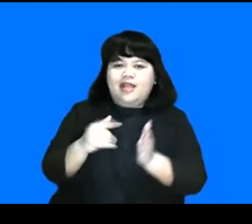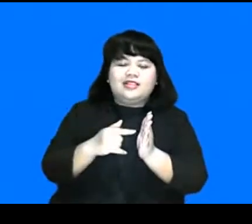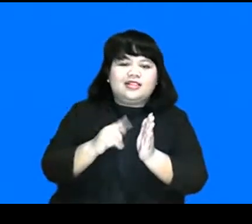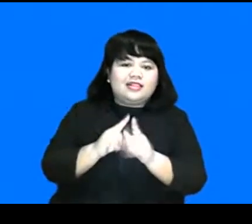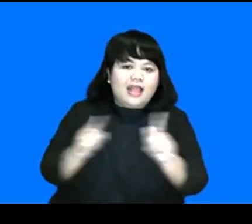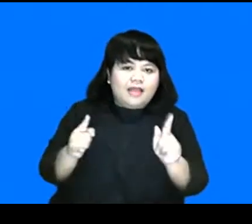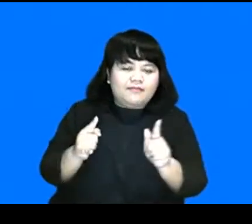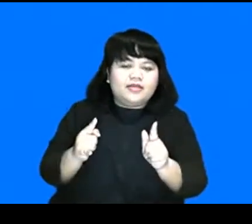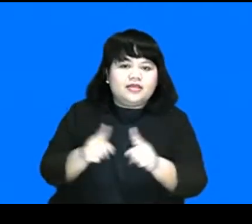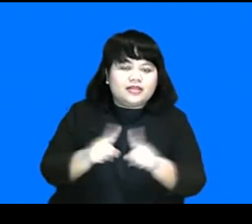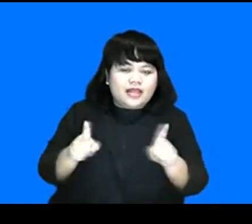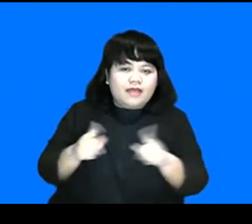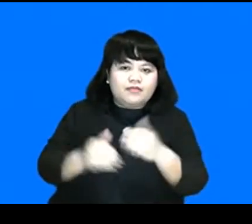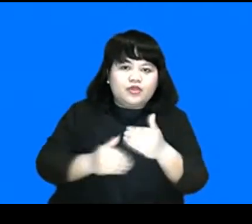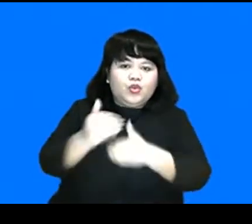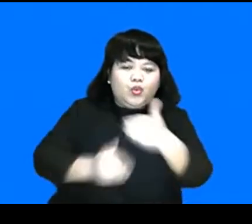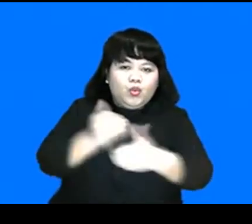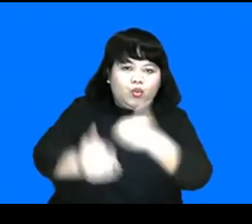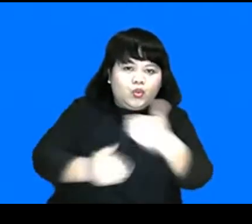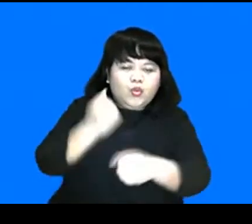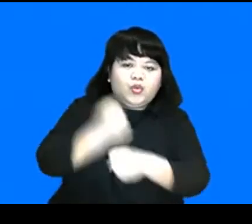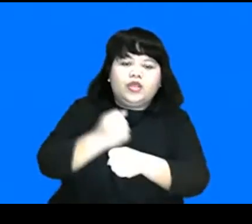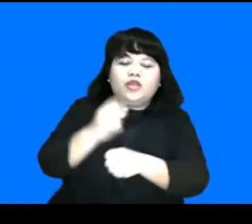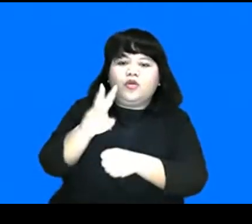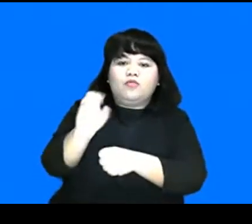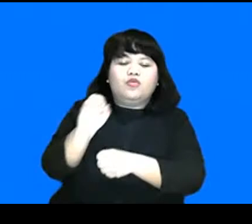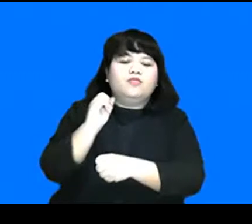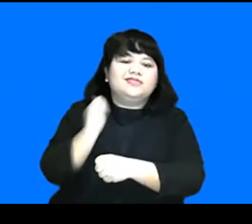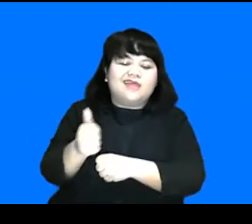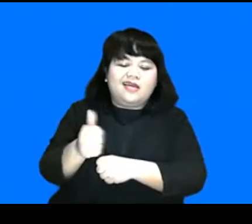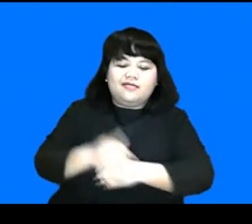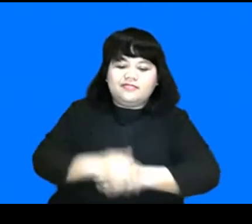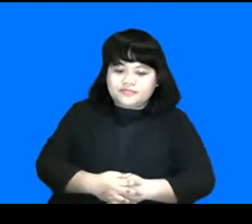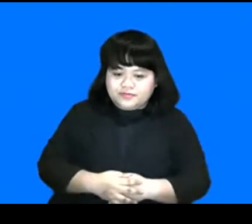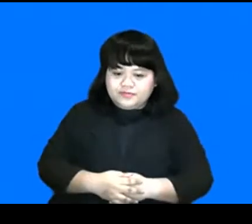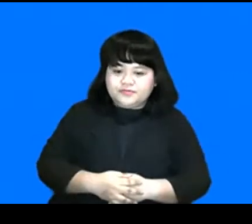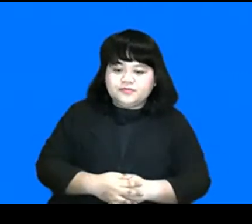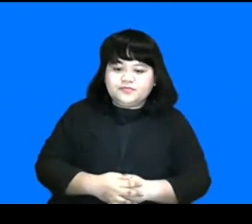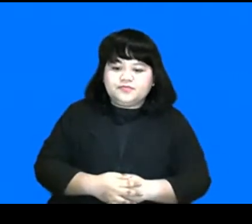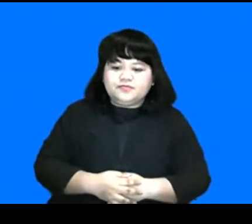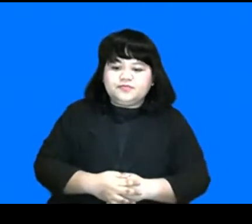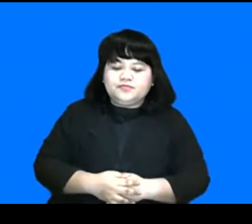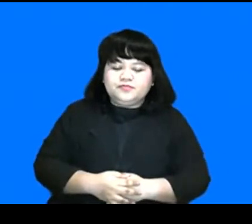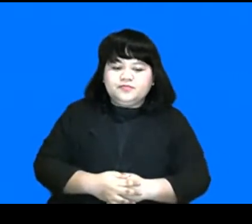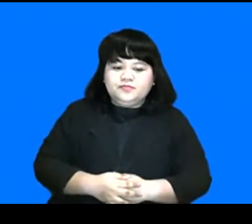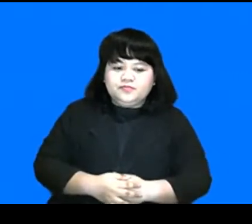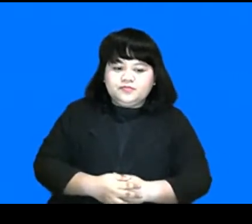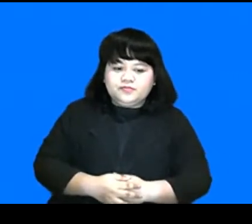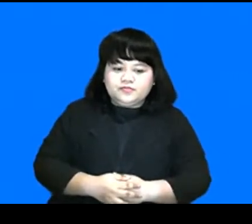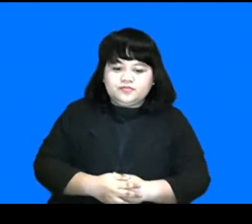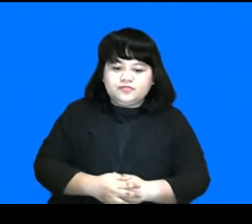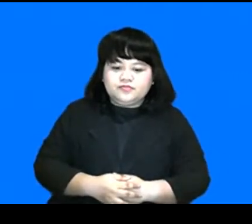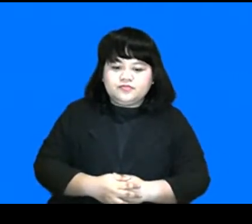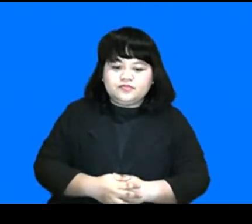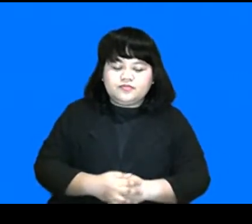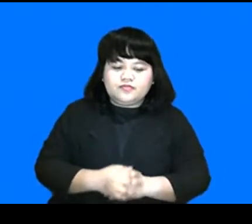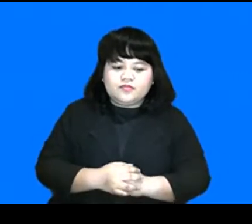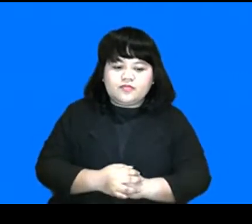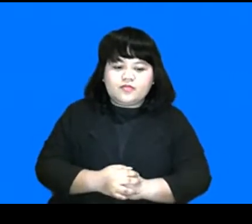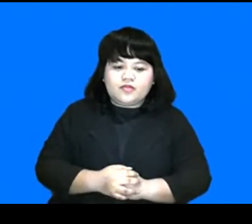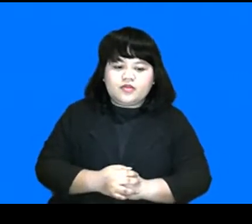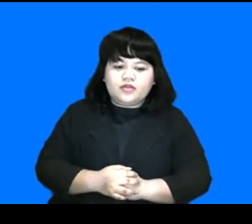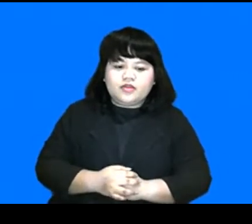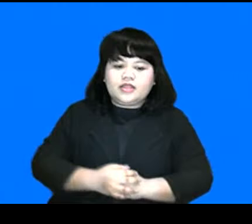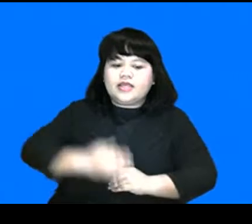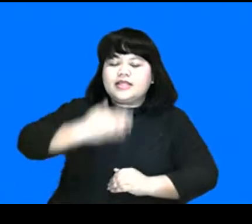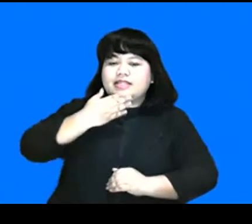Amna. Good morning. Thank you so much, Herni, for